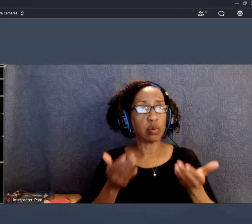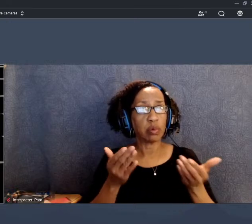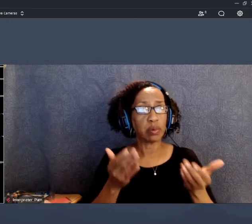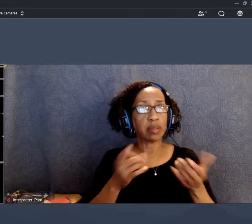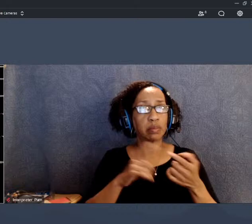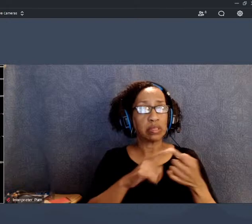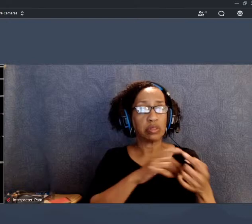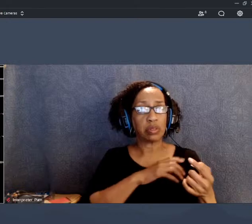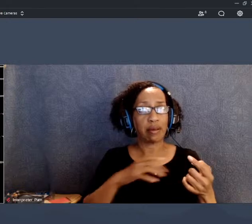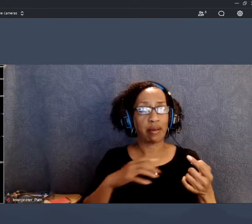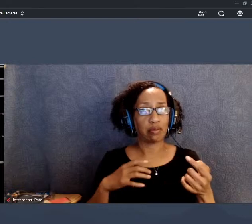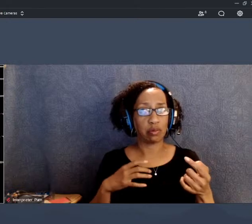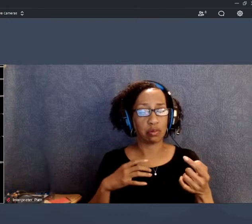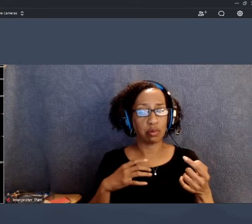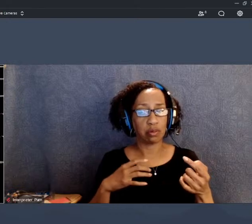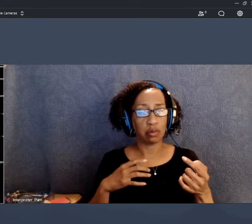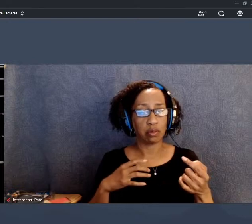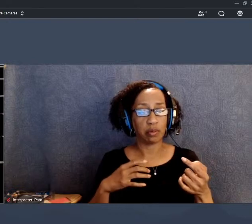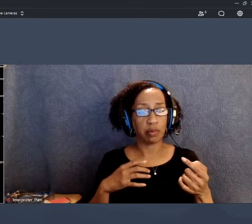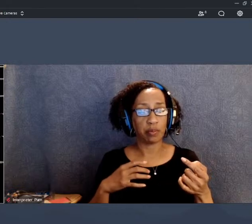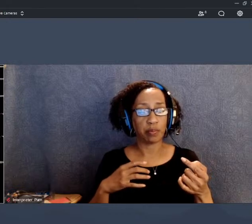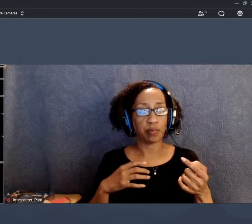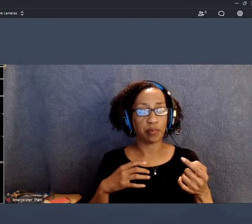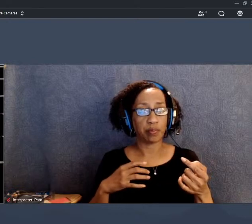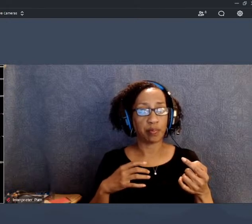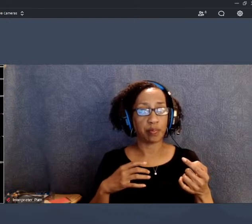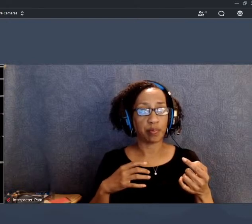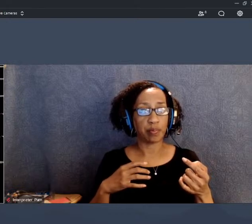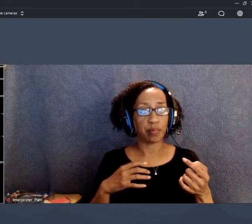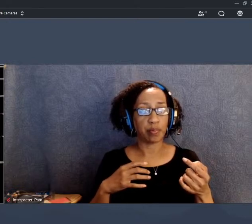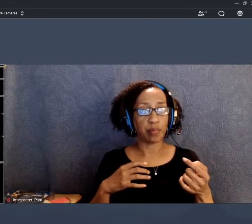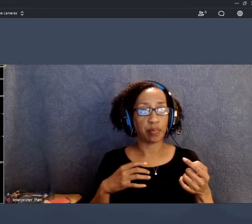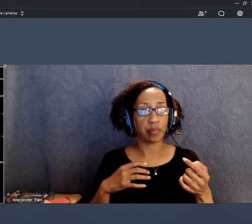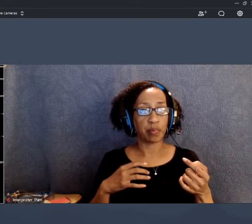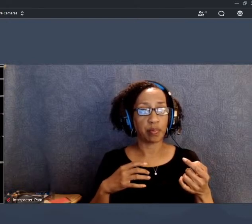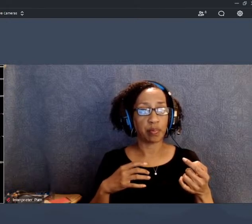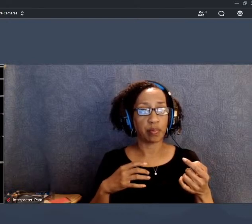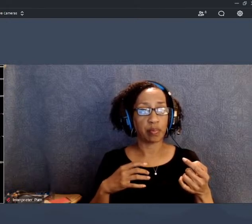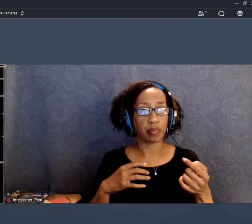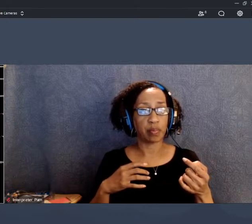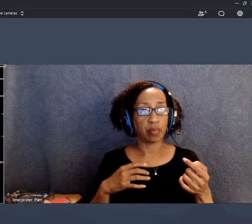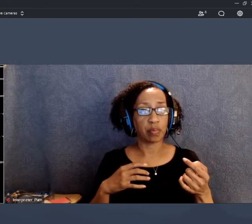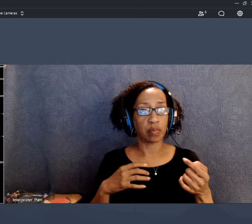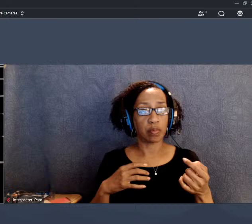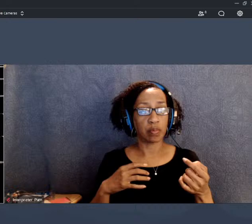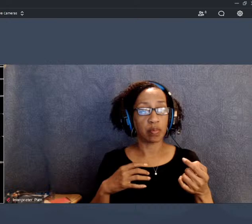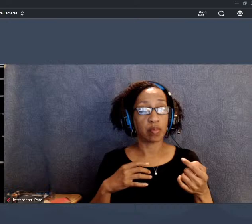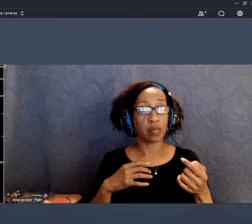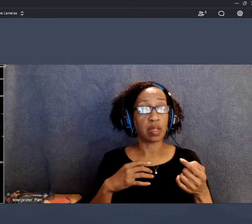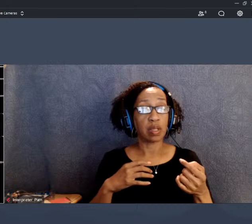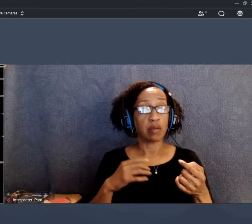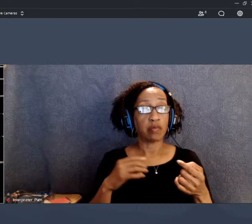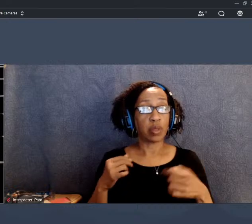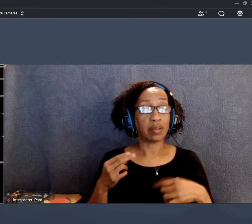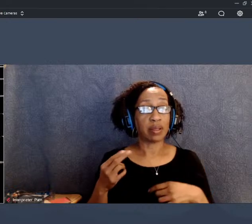council in regards to the effects of the historic district.